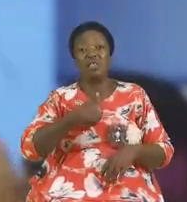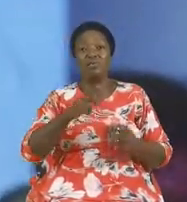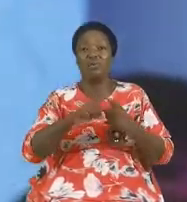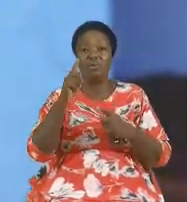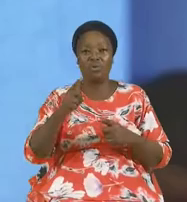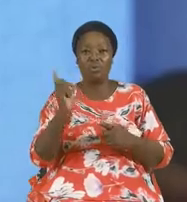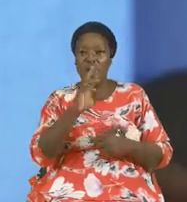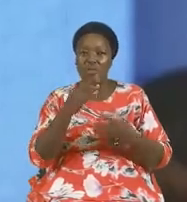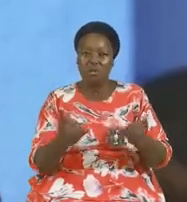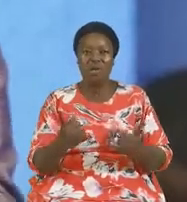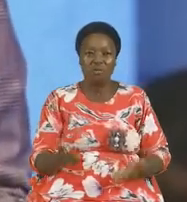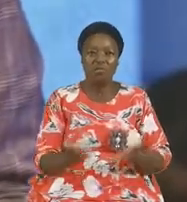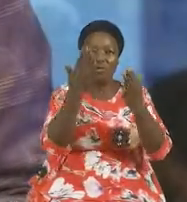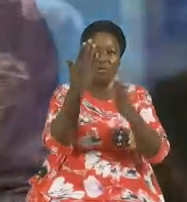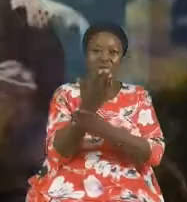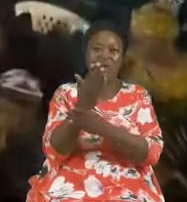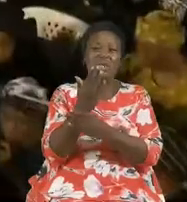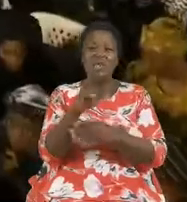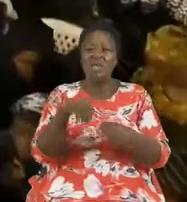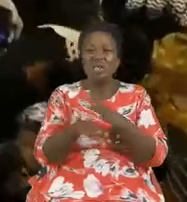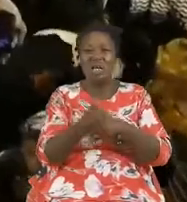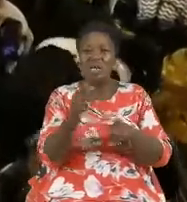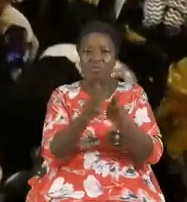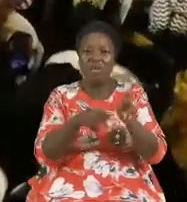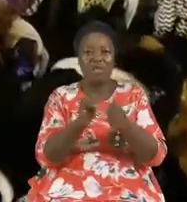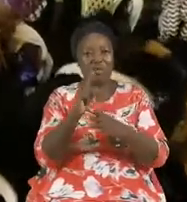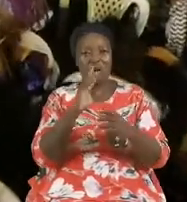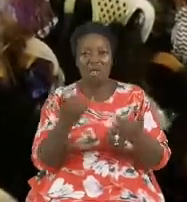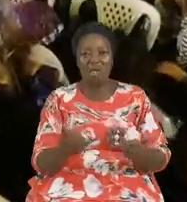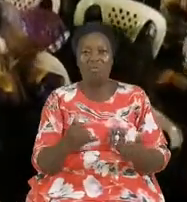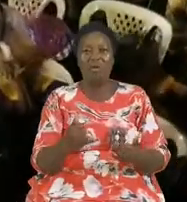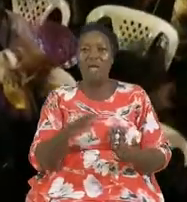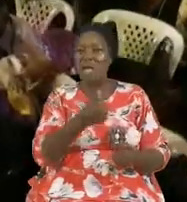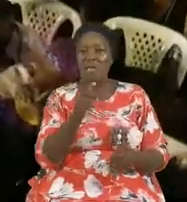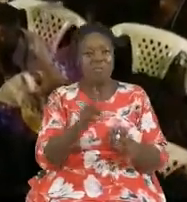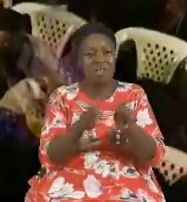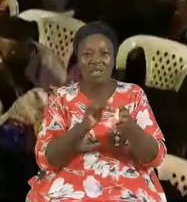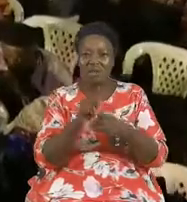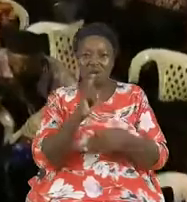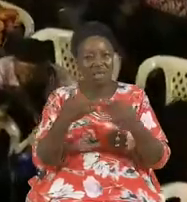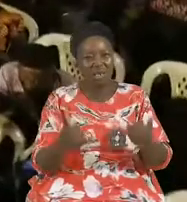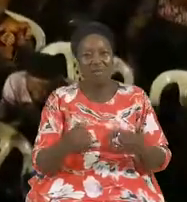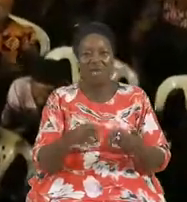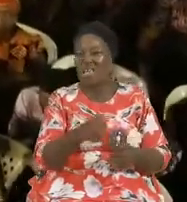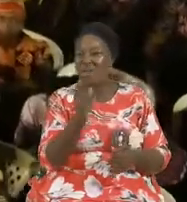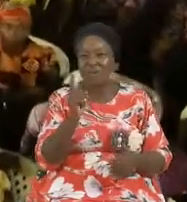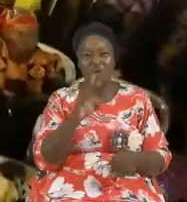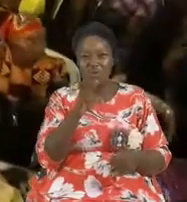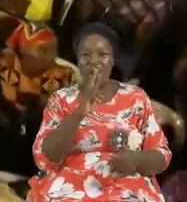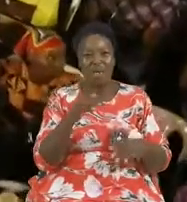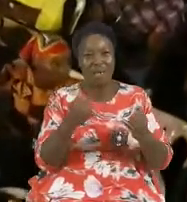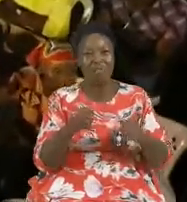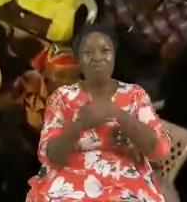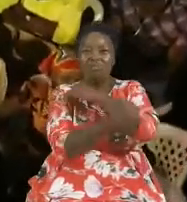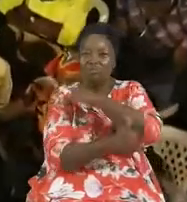myself unto you. Where are you? Where are you? Raise up that hand. Raise up that hand. In any other congregation where you are, any